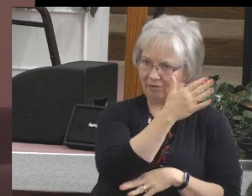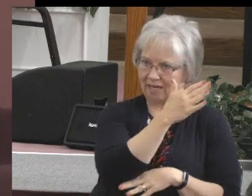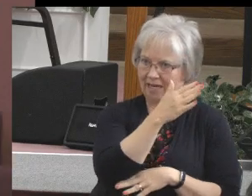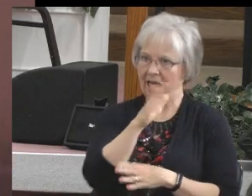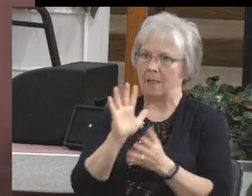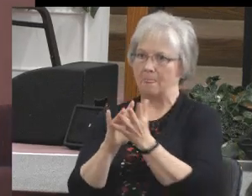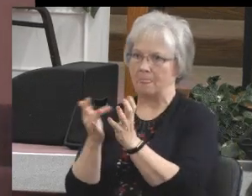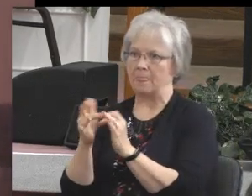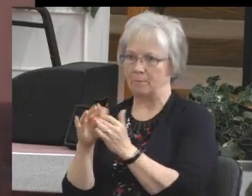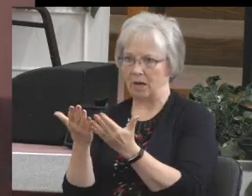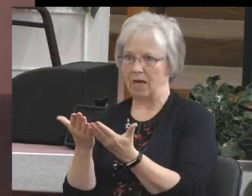as part of God's kingdom.